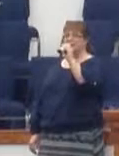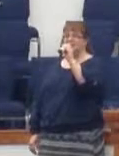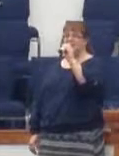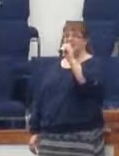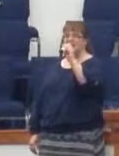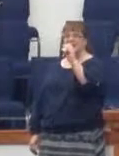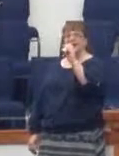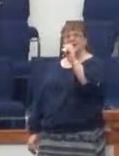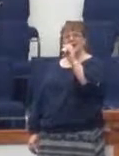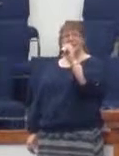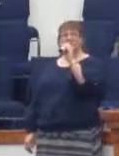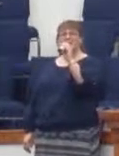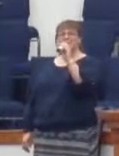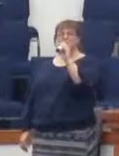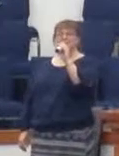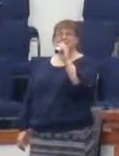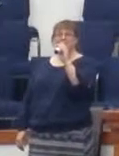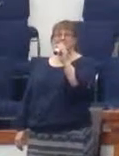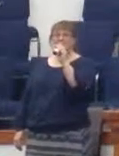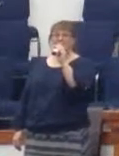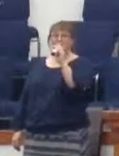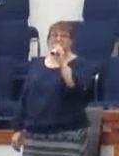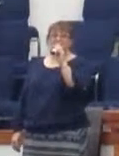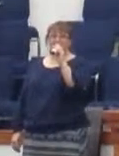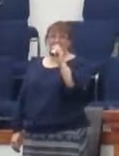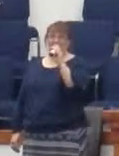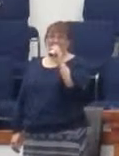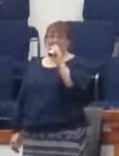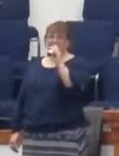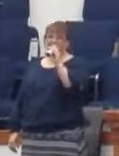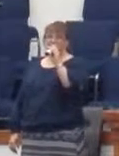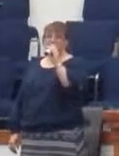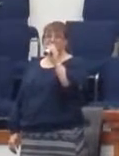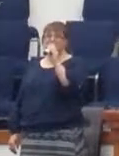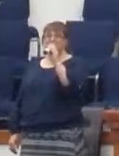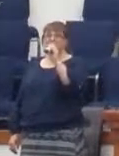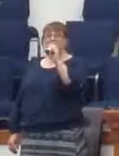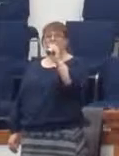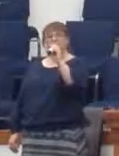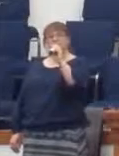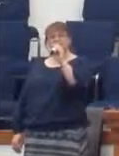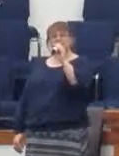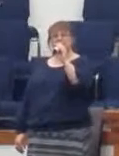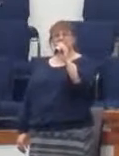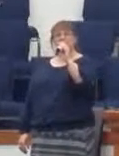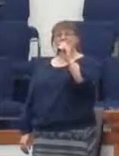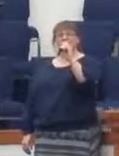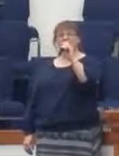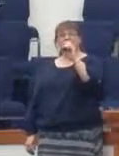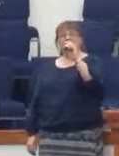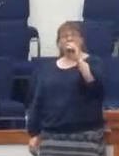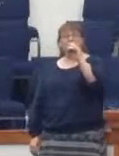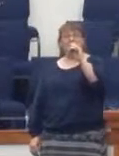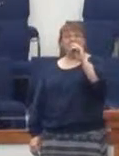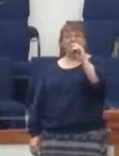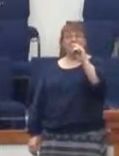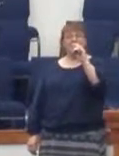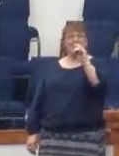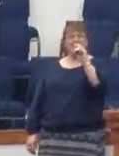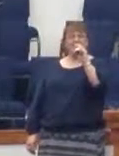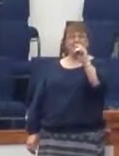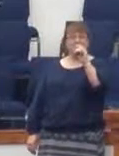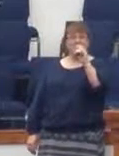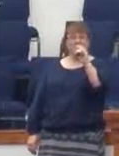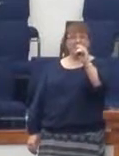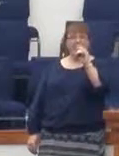bed that day. But if we may create an illustration, we'll see what these men